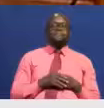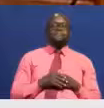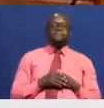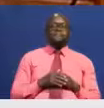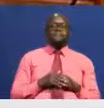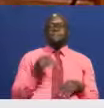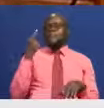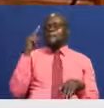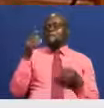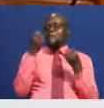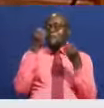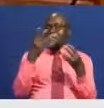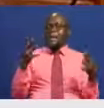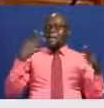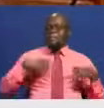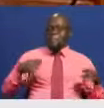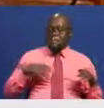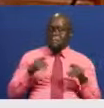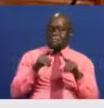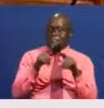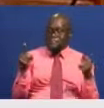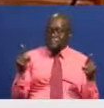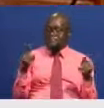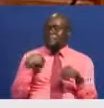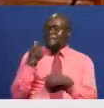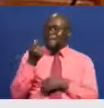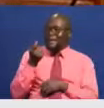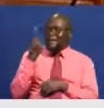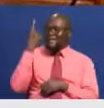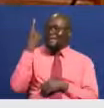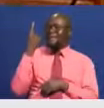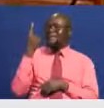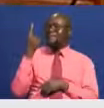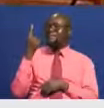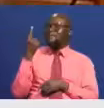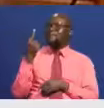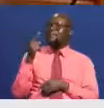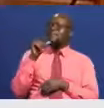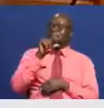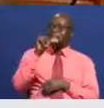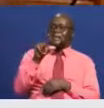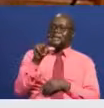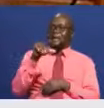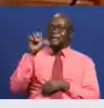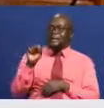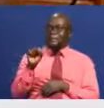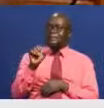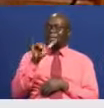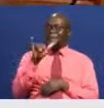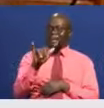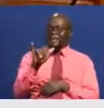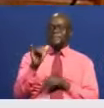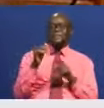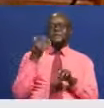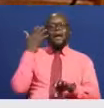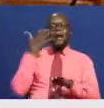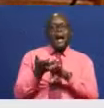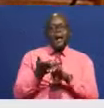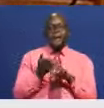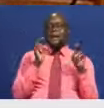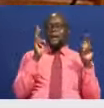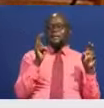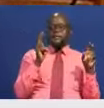you know, for many people, maybe understanding the plight of Gen Z was a very difficult